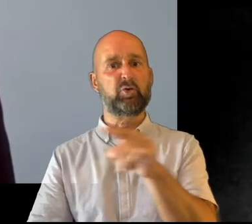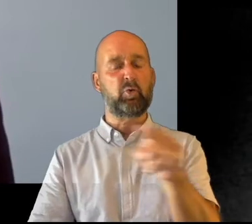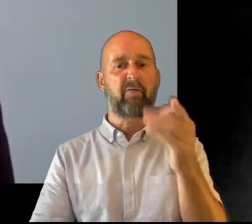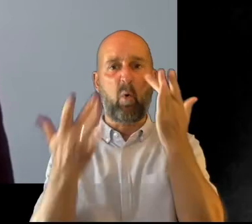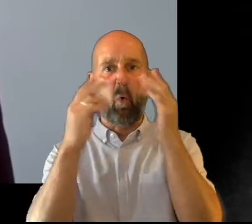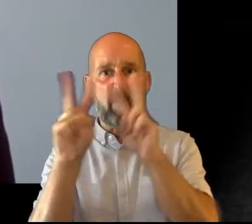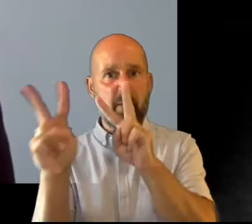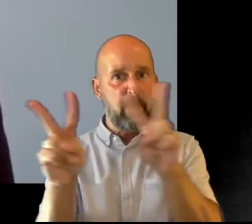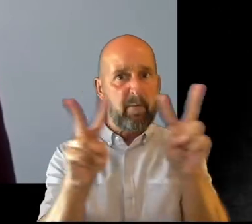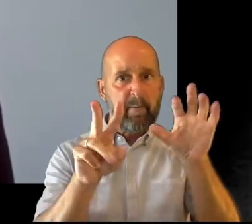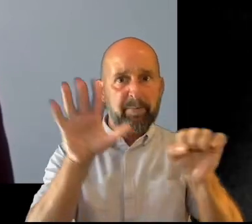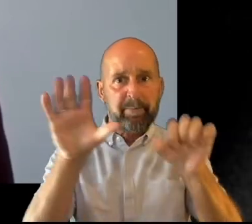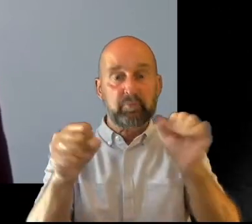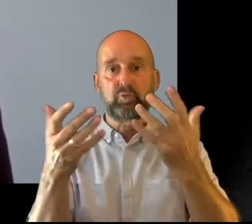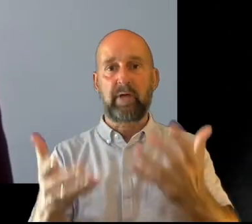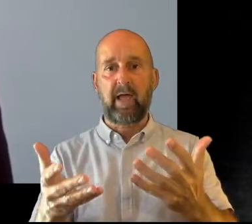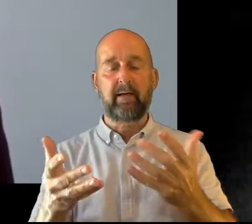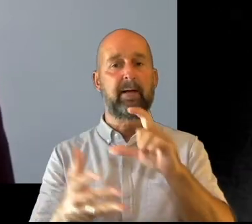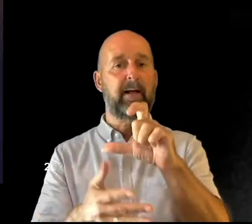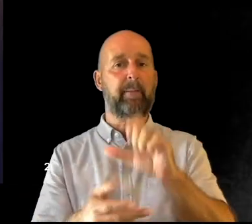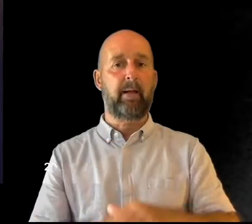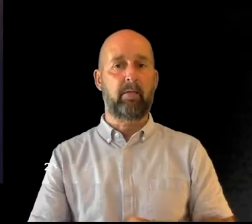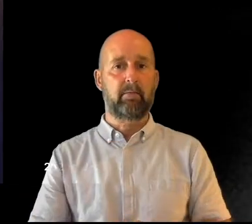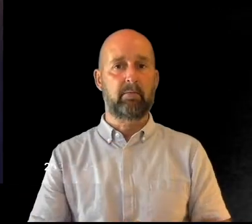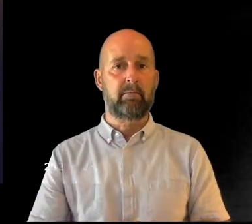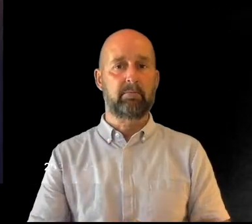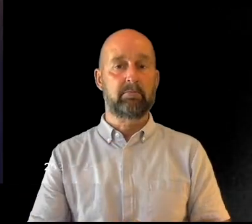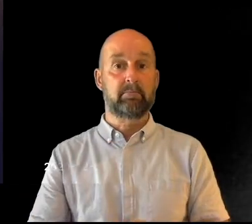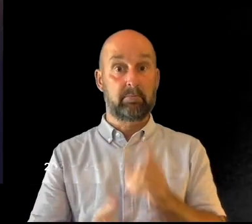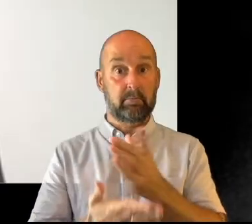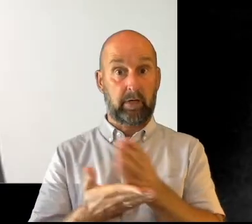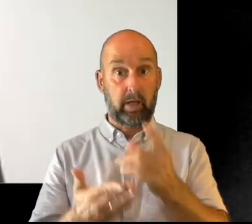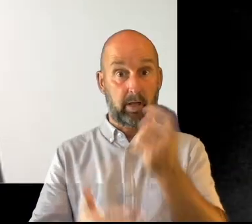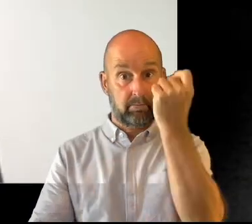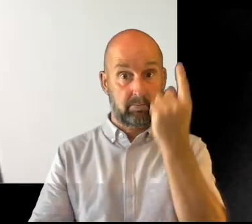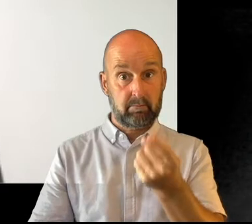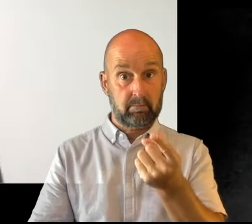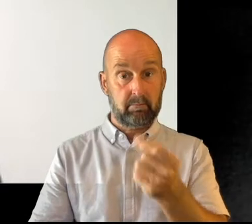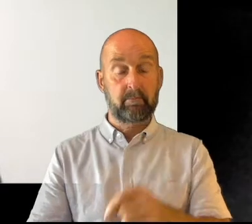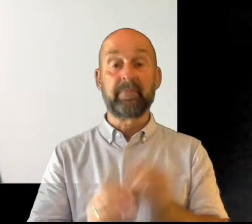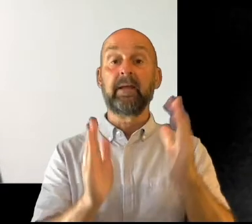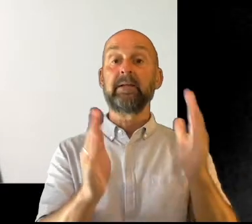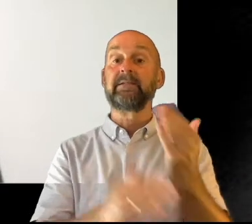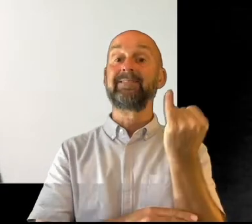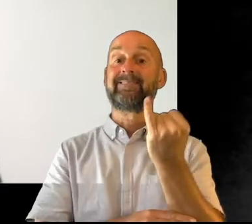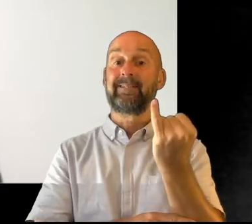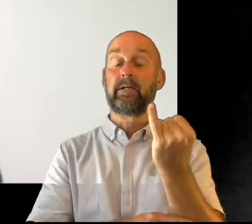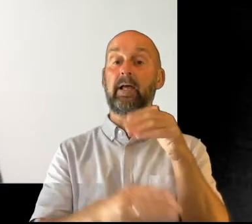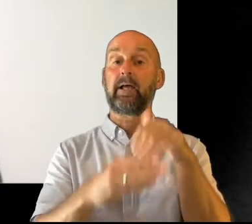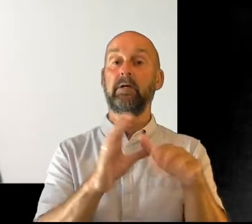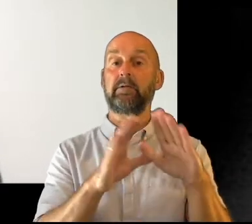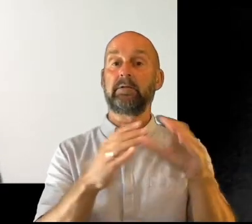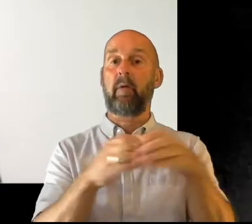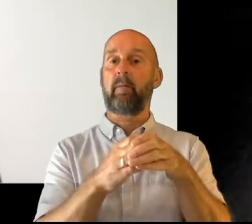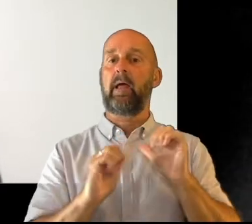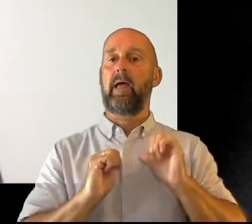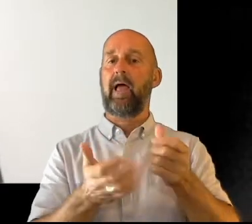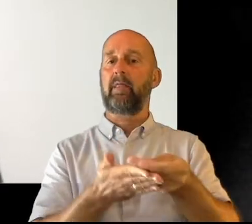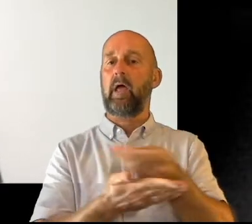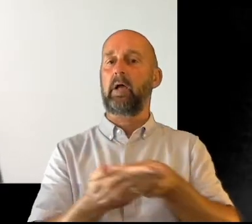open on it today, Camille. Clear? Scene 16, internal, Department of Health